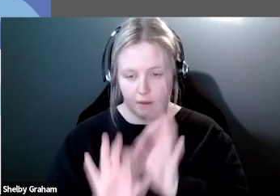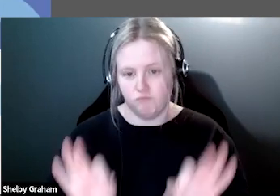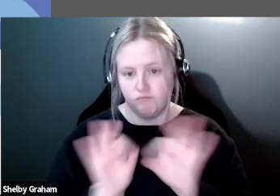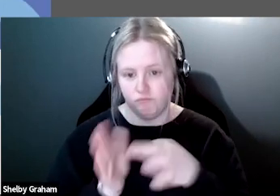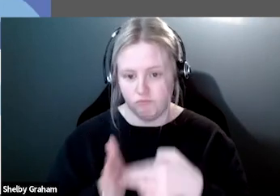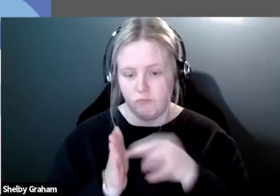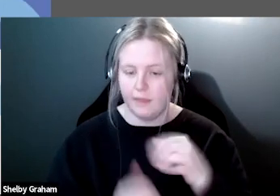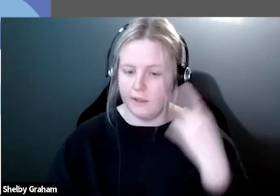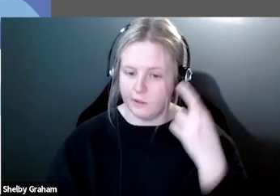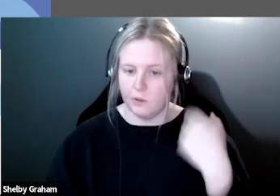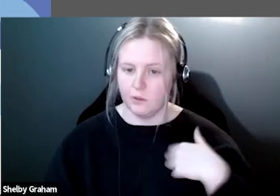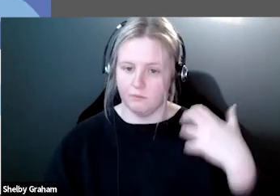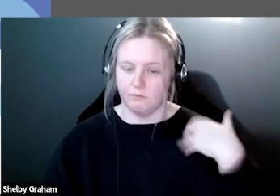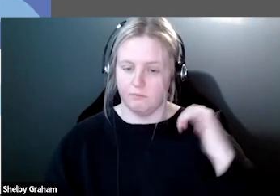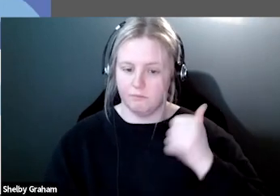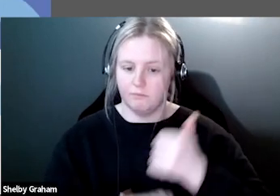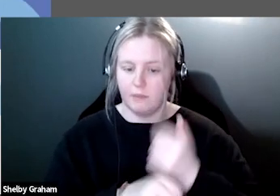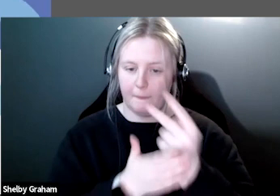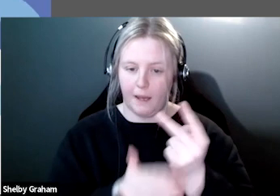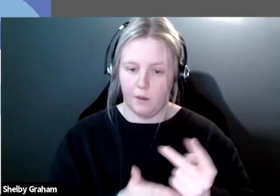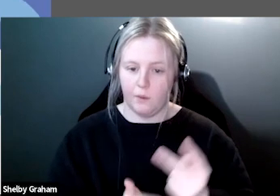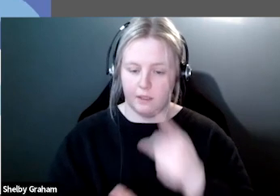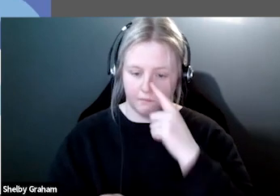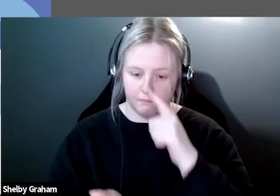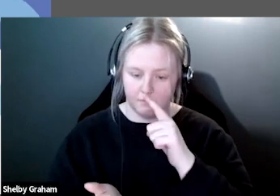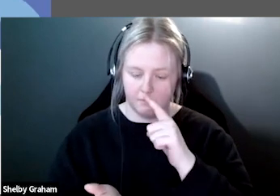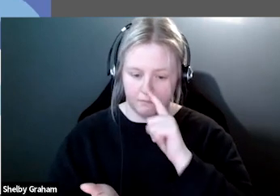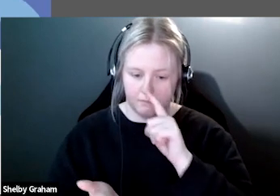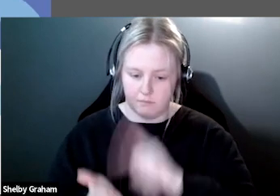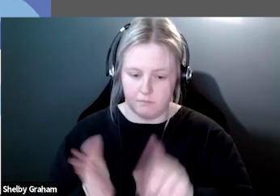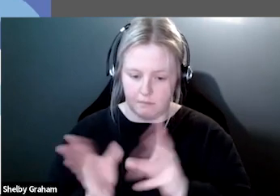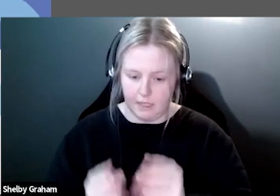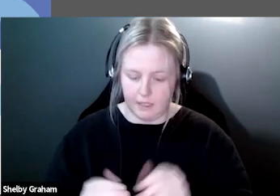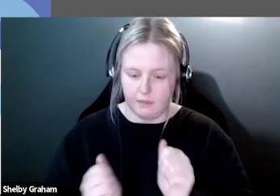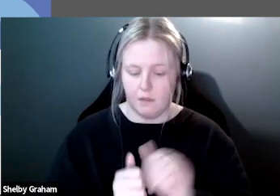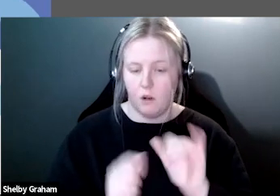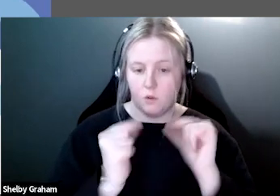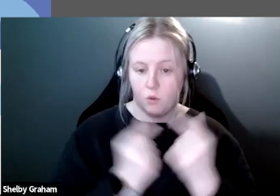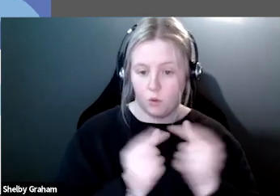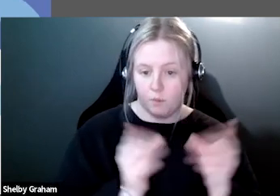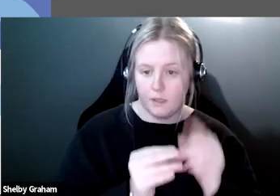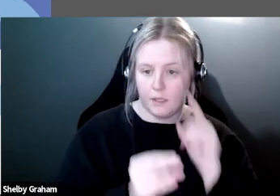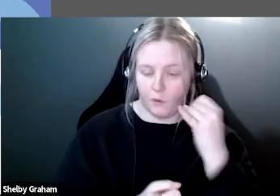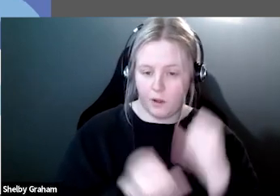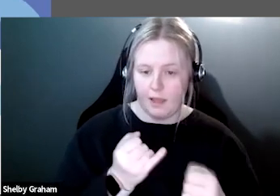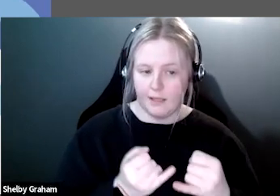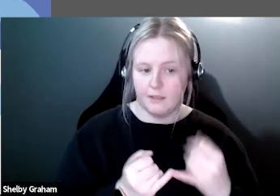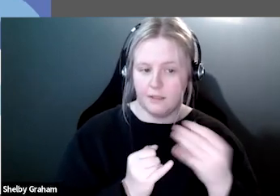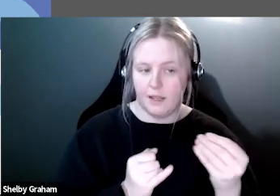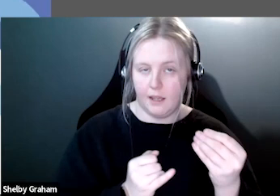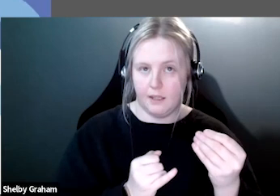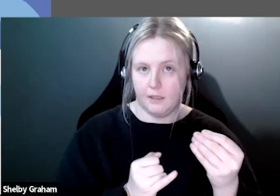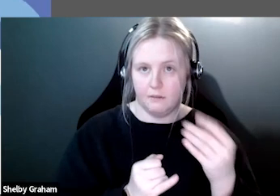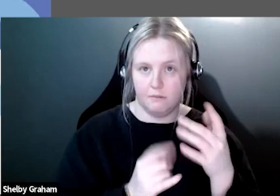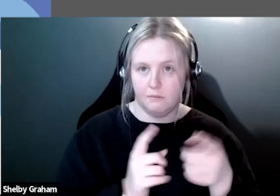coaches arrange individual bi-weekly check-ins with supervisors and participants, as well as group meetings for midpoint and final reviews.